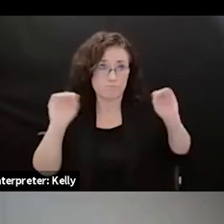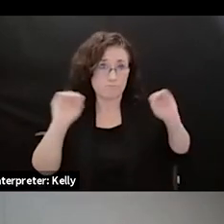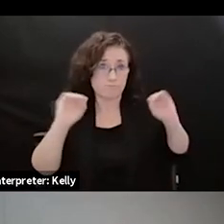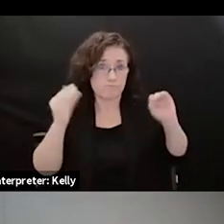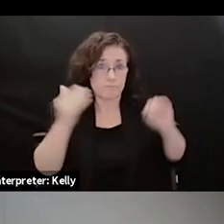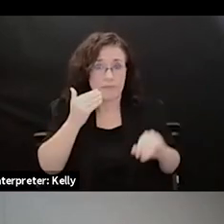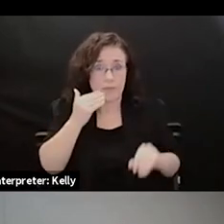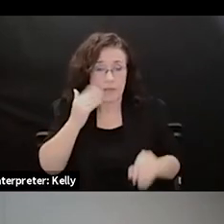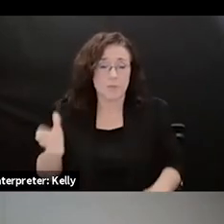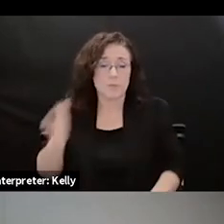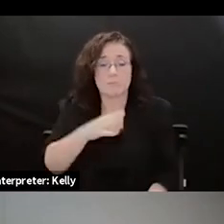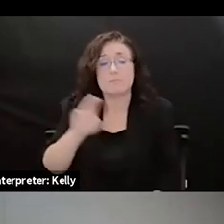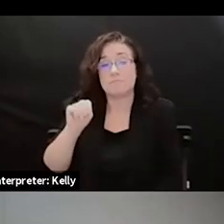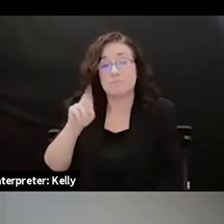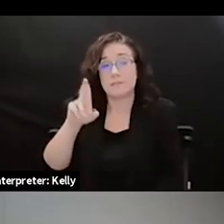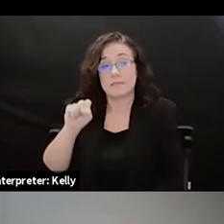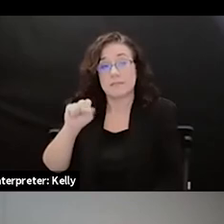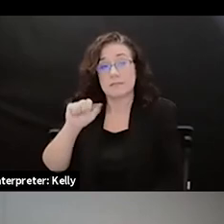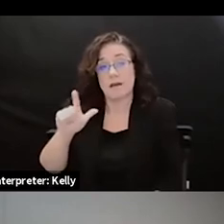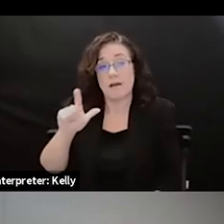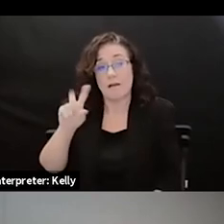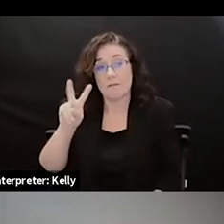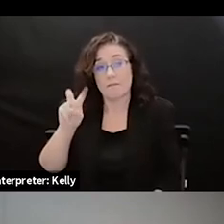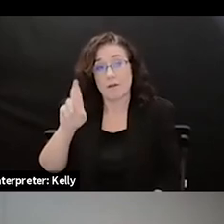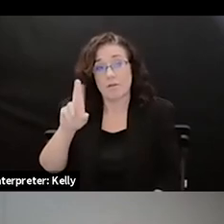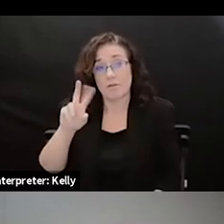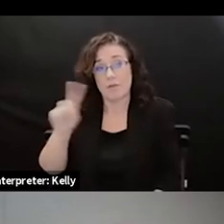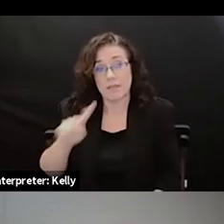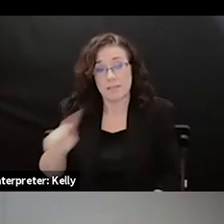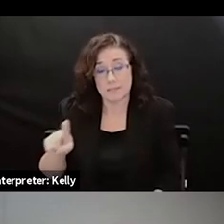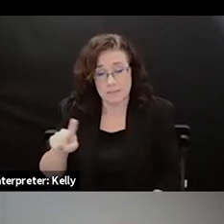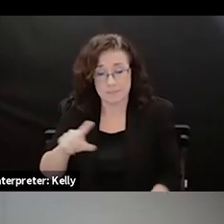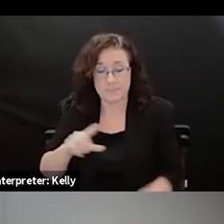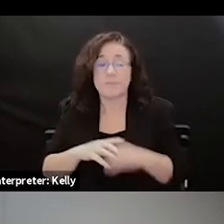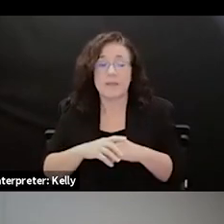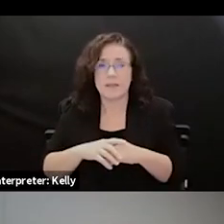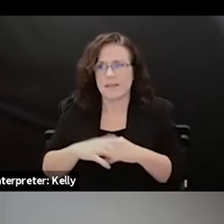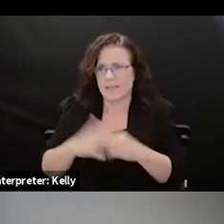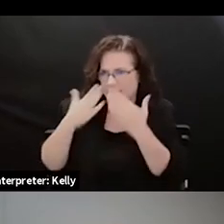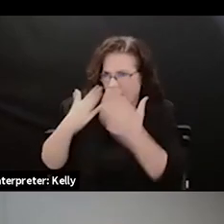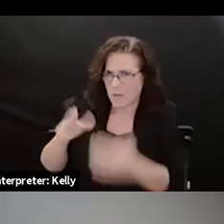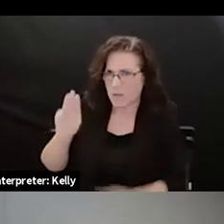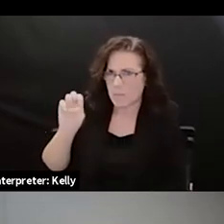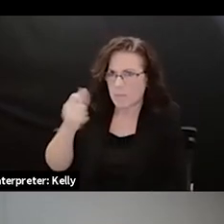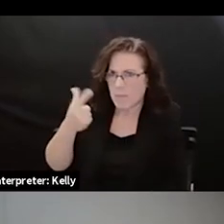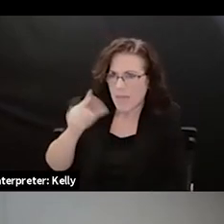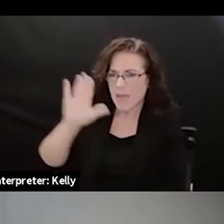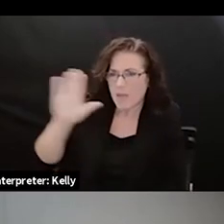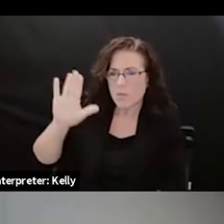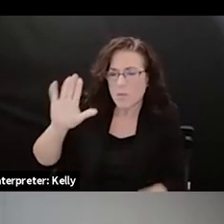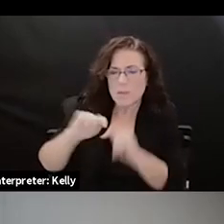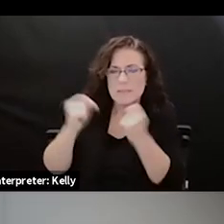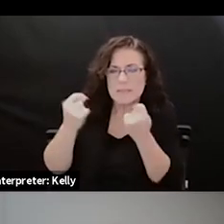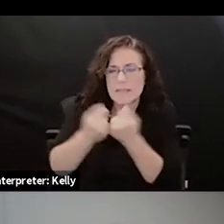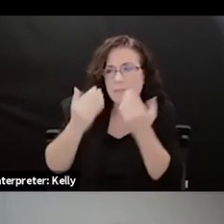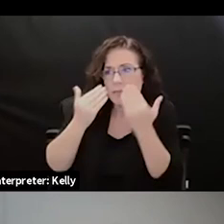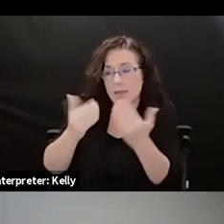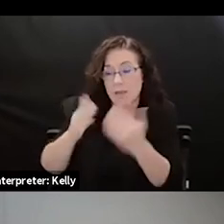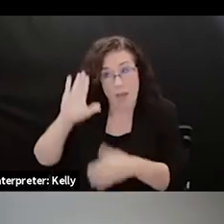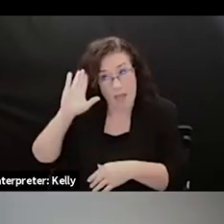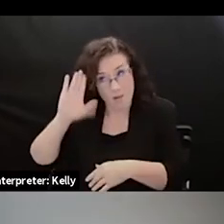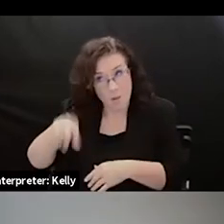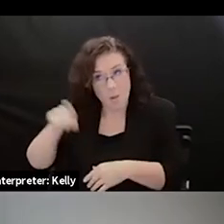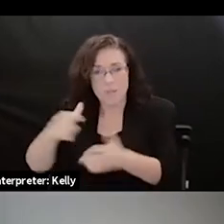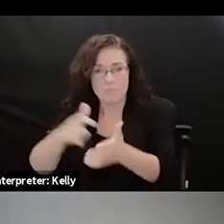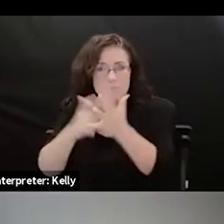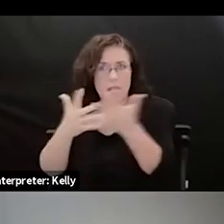alvarez uh yes i want to say thank you to meg and her team i know the work that this takes behind the scenes so thank